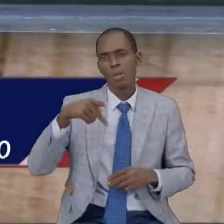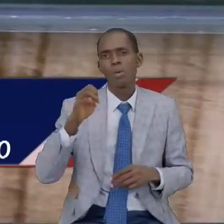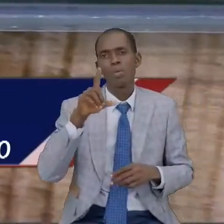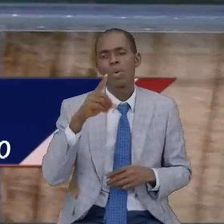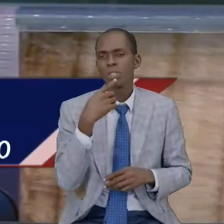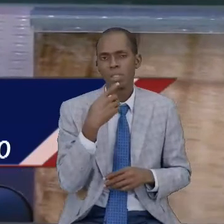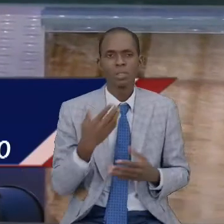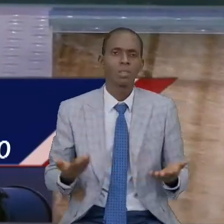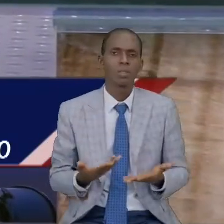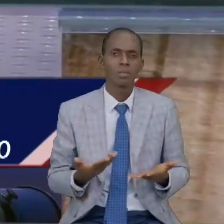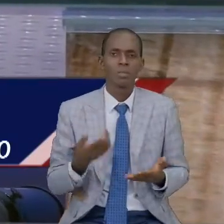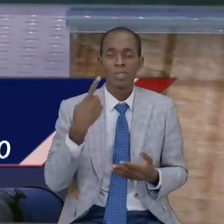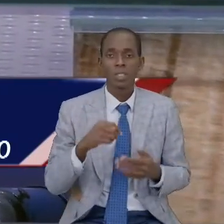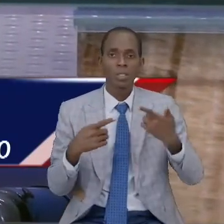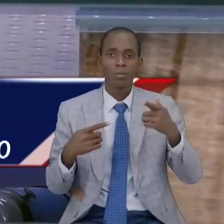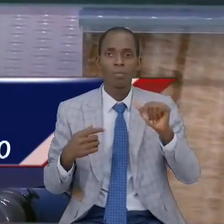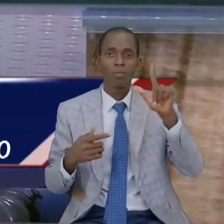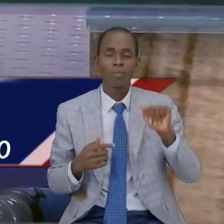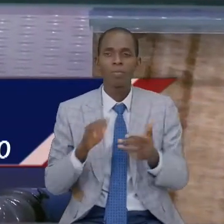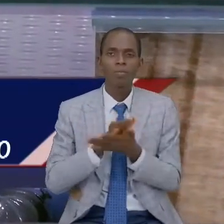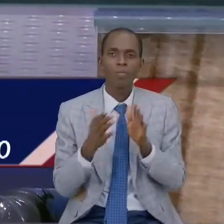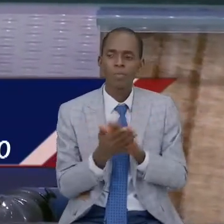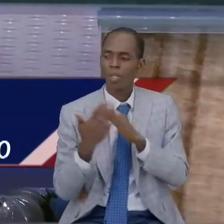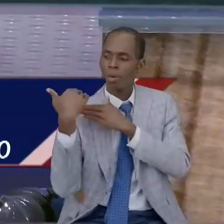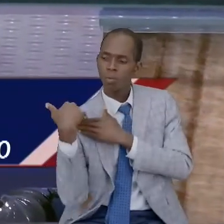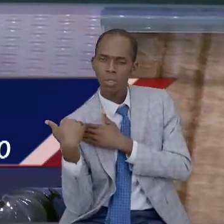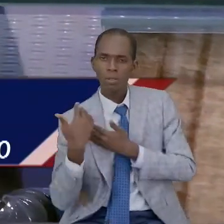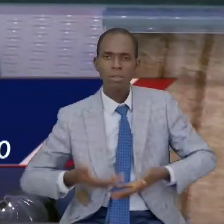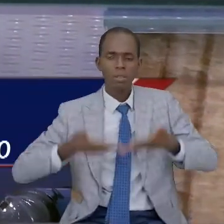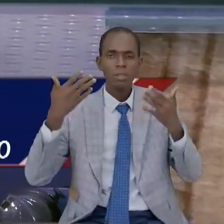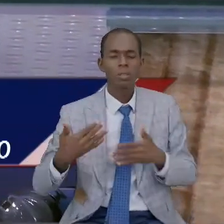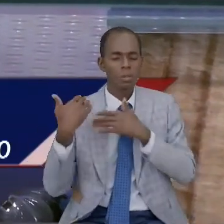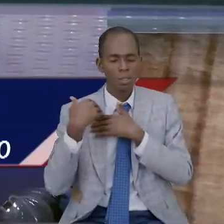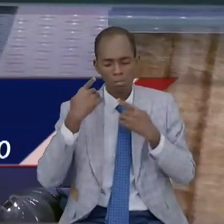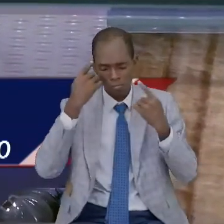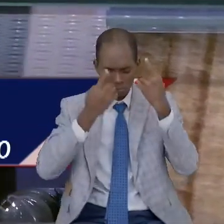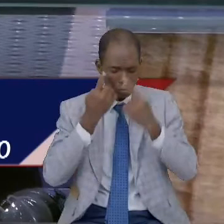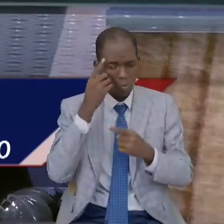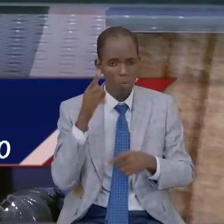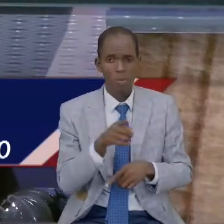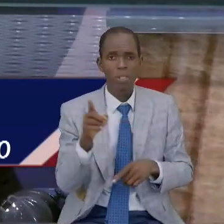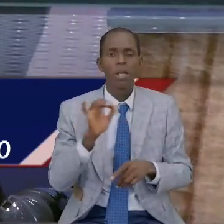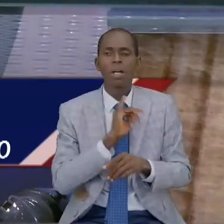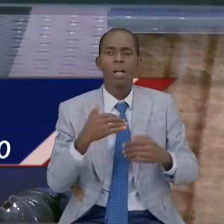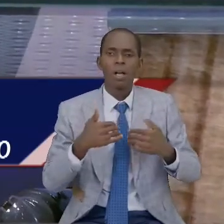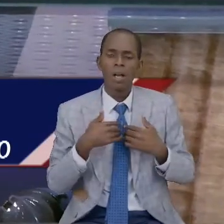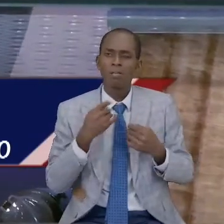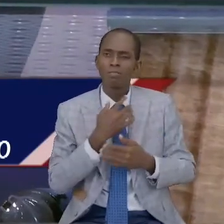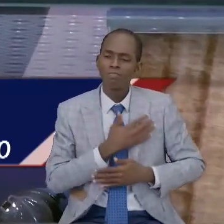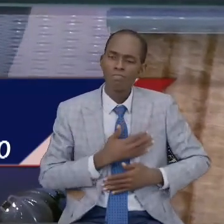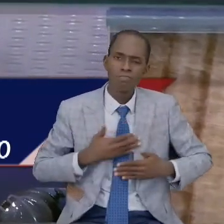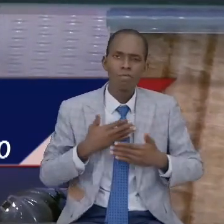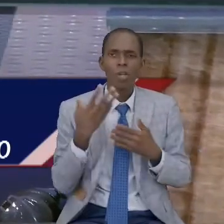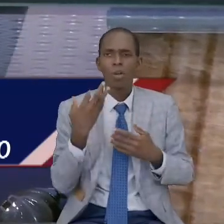Paul the apostle said the Galatians became a burden to him. He had a concern for them, and he had the